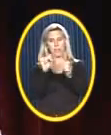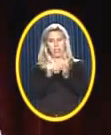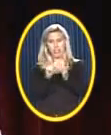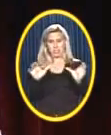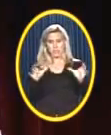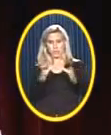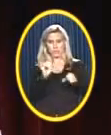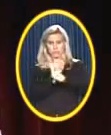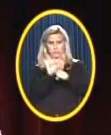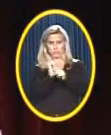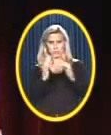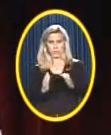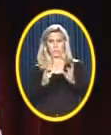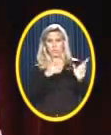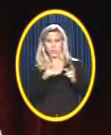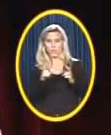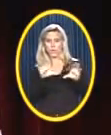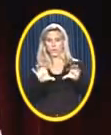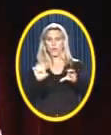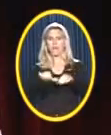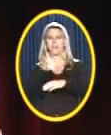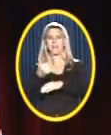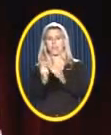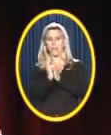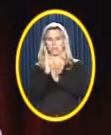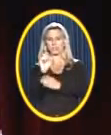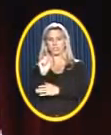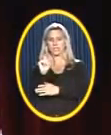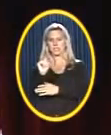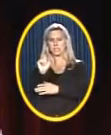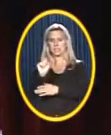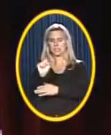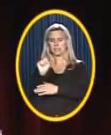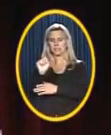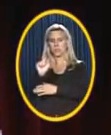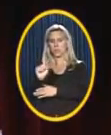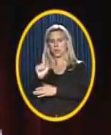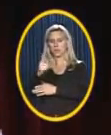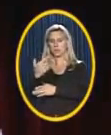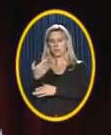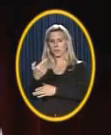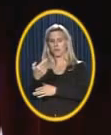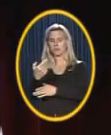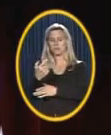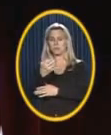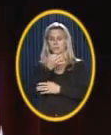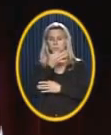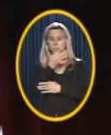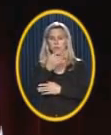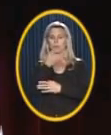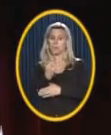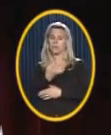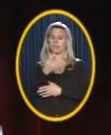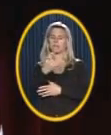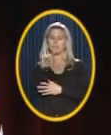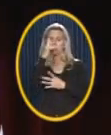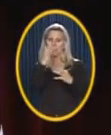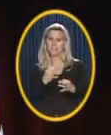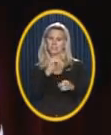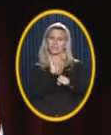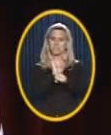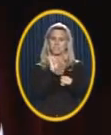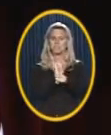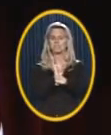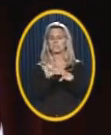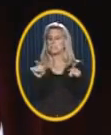is getting ready to do another launch, STS-121, coming up here very soon. And I will tell you that the dedication that was put into STS-1,